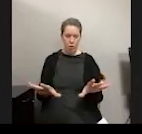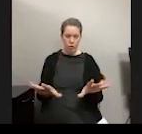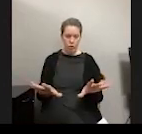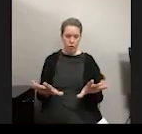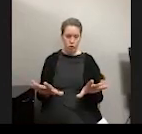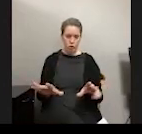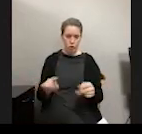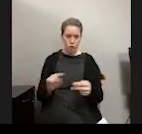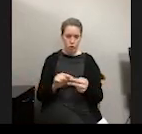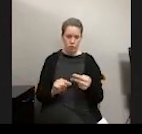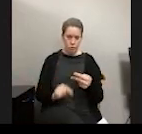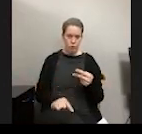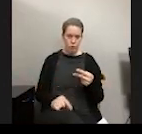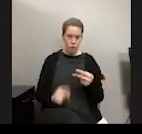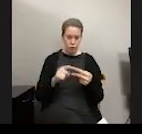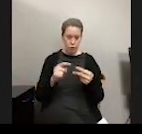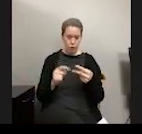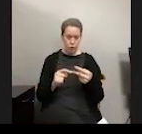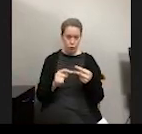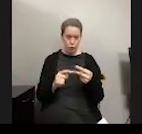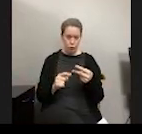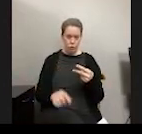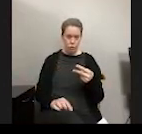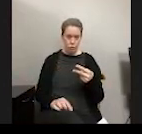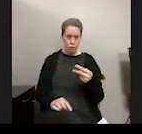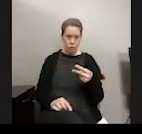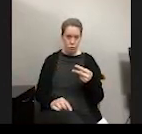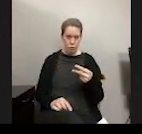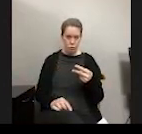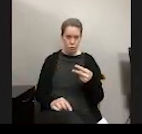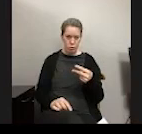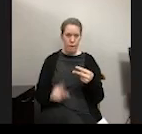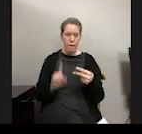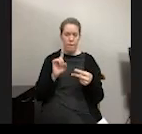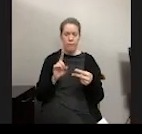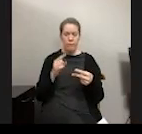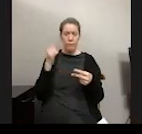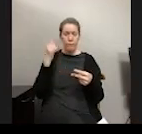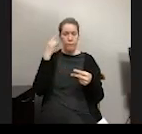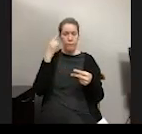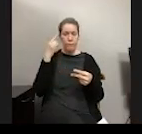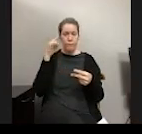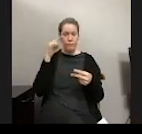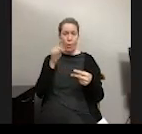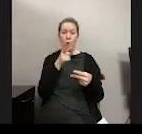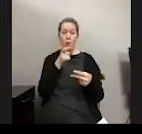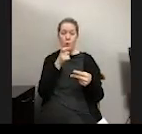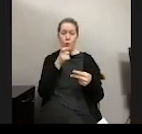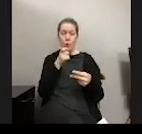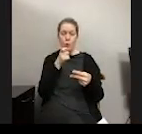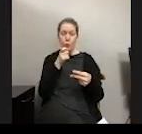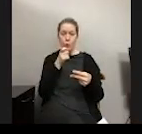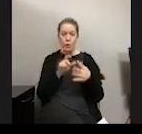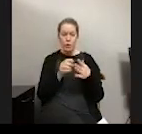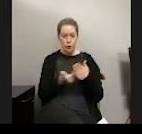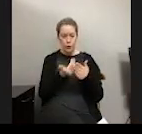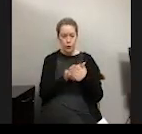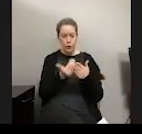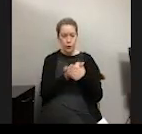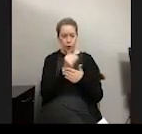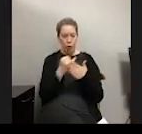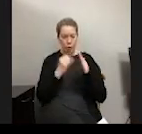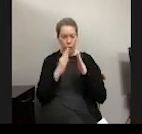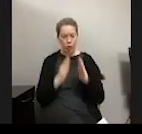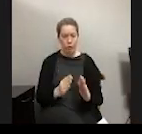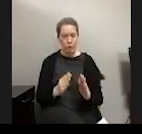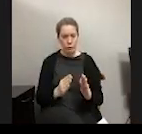is Artworks TO Spotlight. And this is specifically for emerging artists to write in and tell us their stories. And then we bring awareness to them.